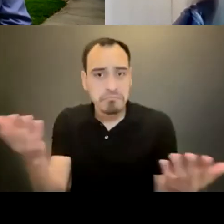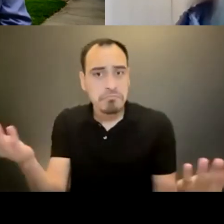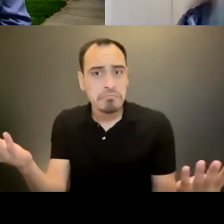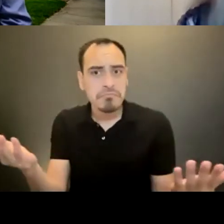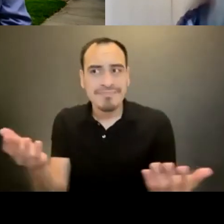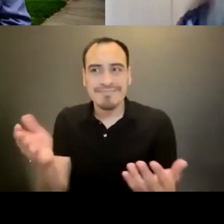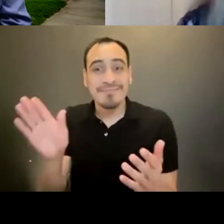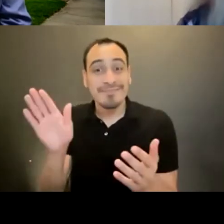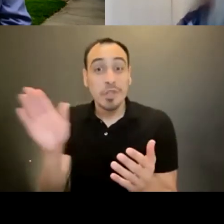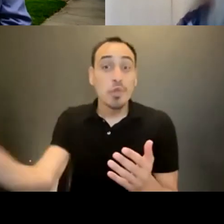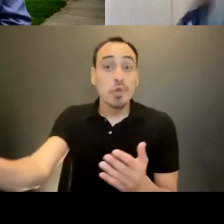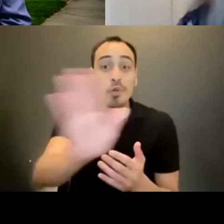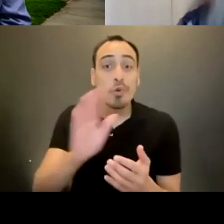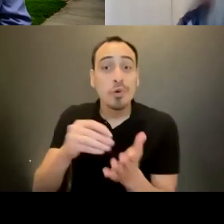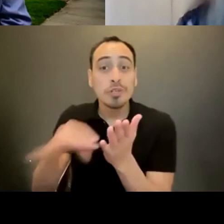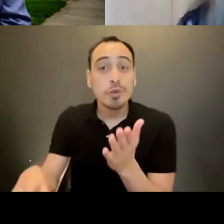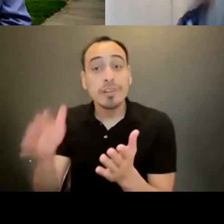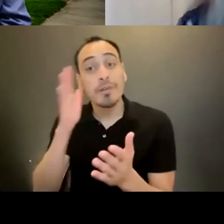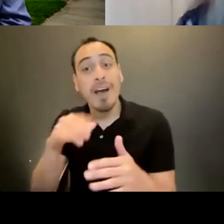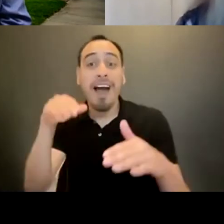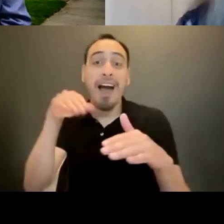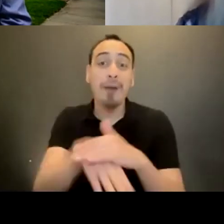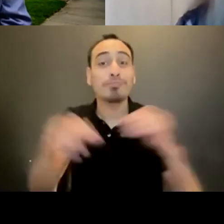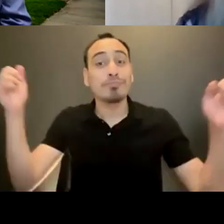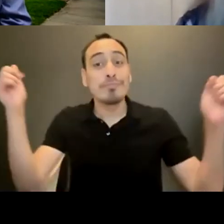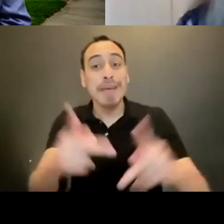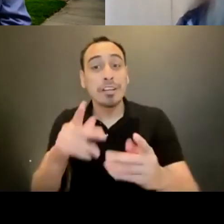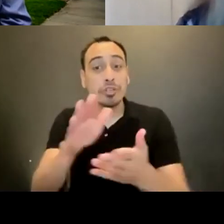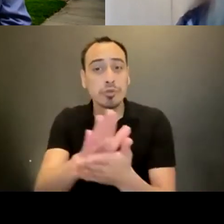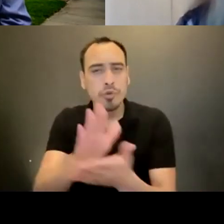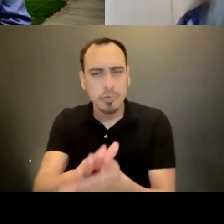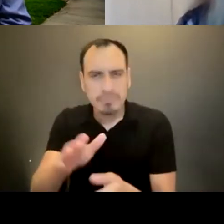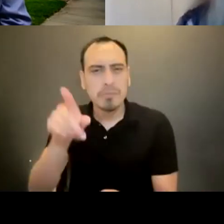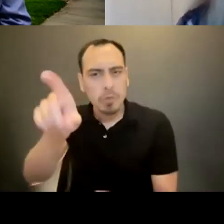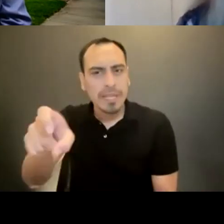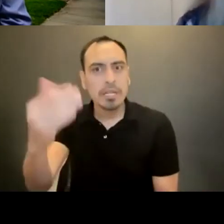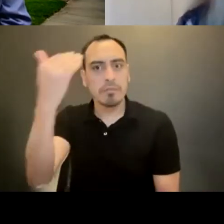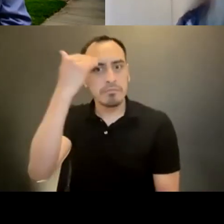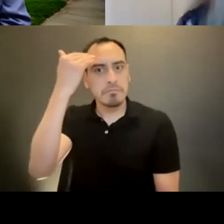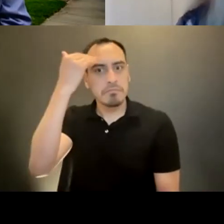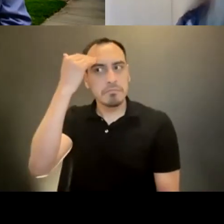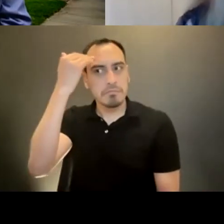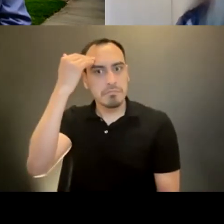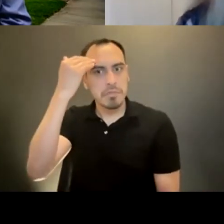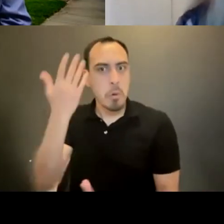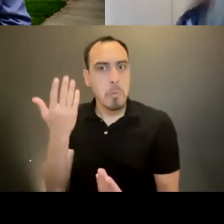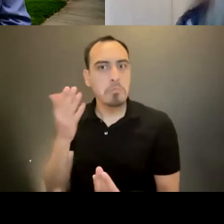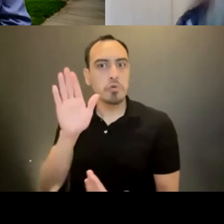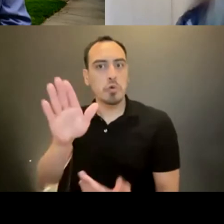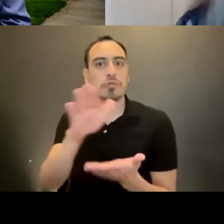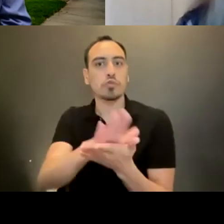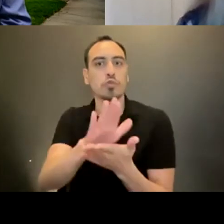students are getting back into school, make sure that you're familiar with the school protocols and make sure that you're able to make sure that